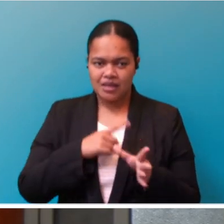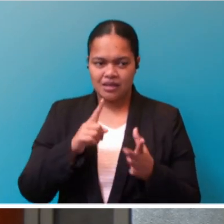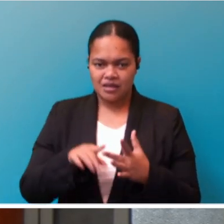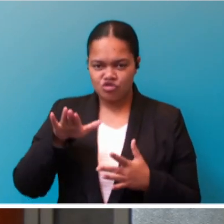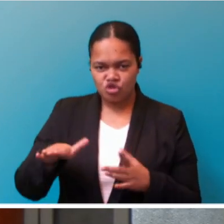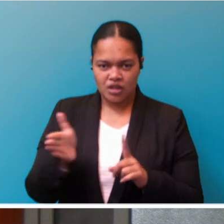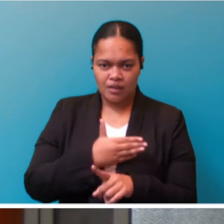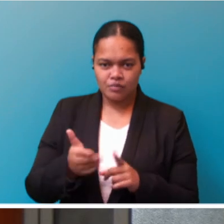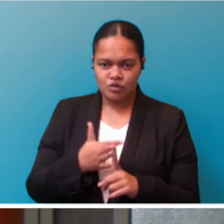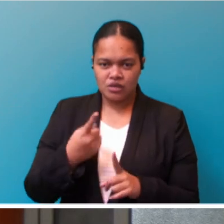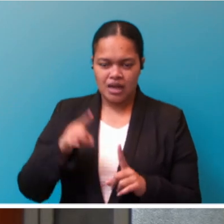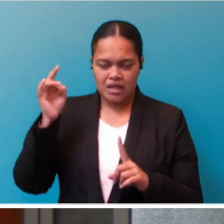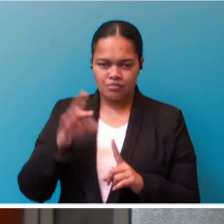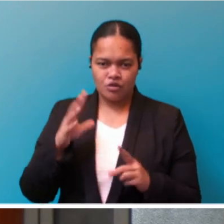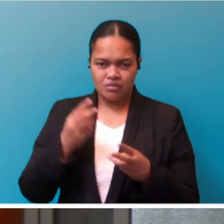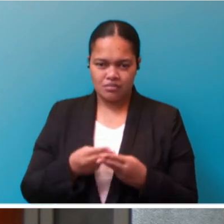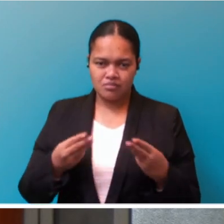abuse and exploitation materials.